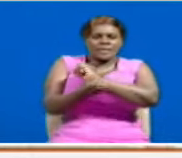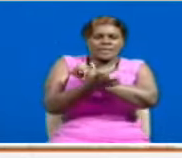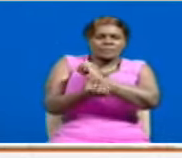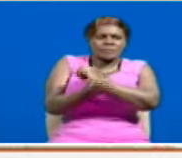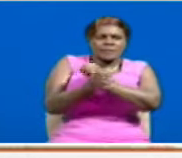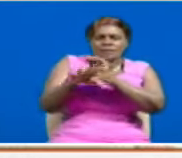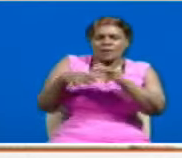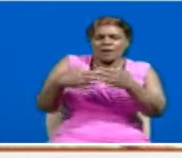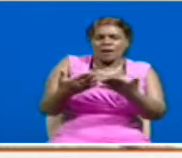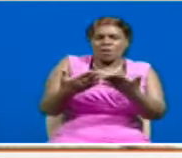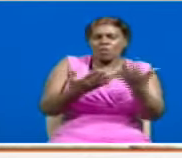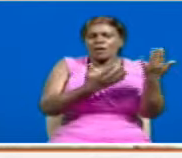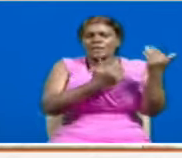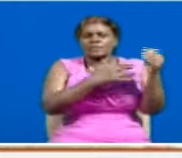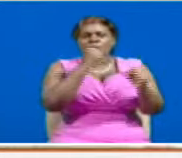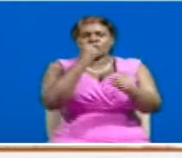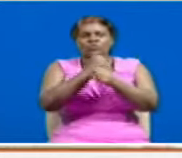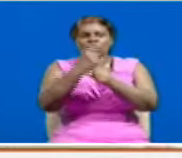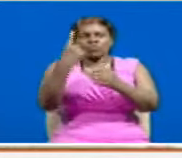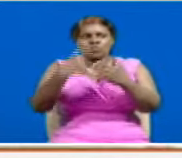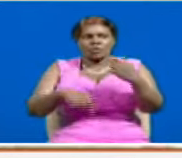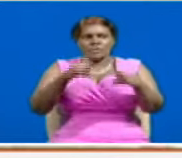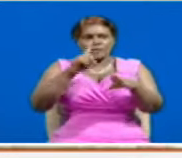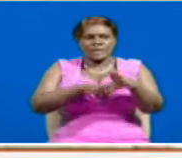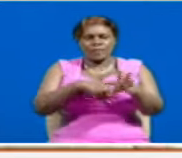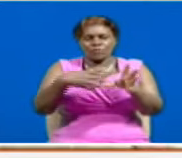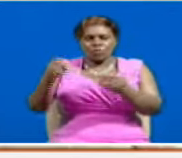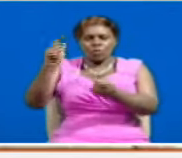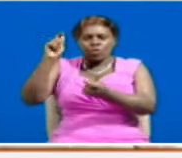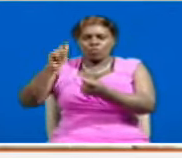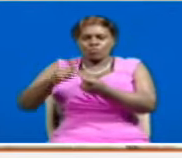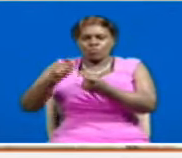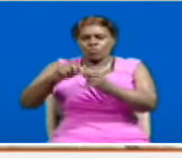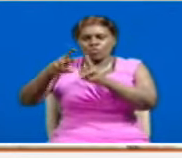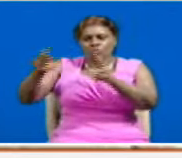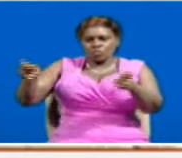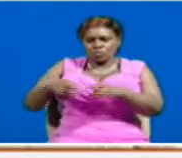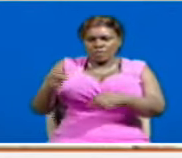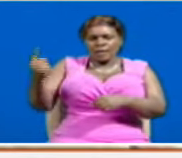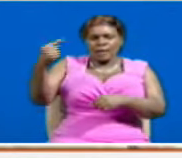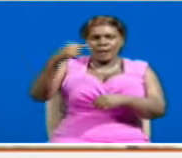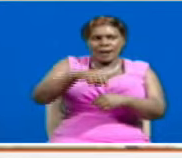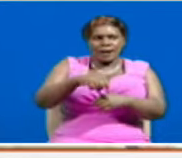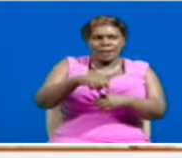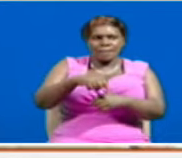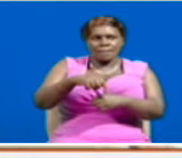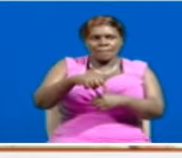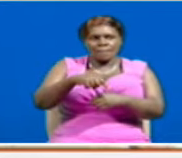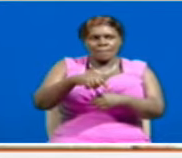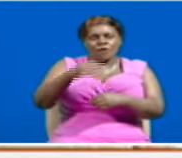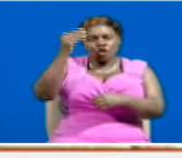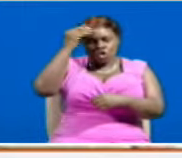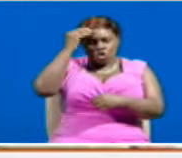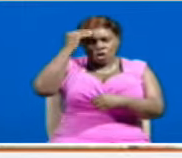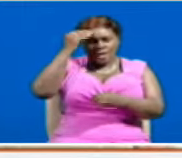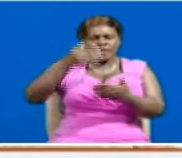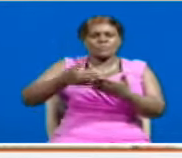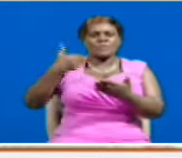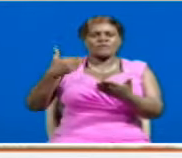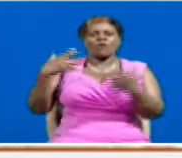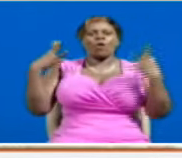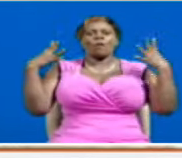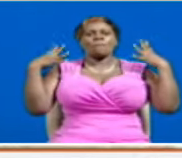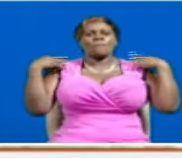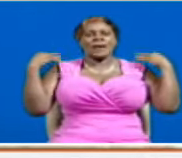them exactly what we expect them to do when we go to the laboratories. So they come here with the prerequisite knowledge of the